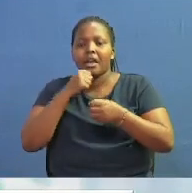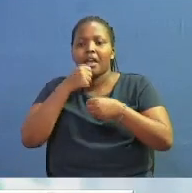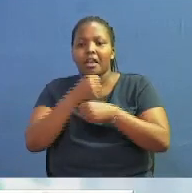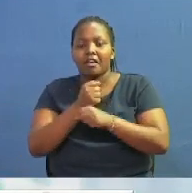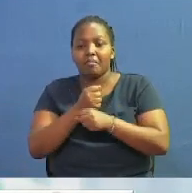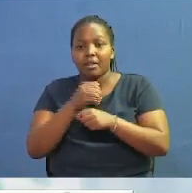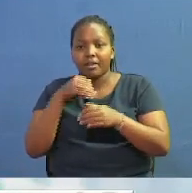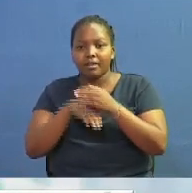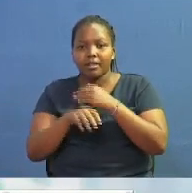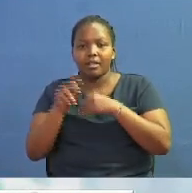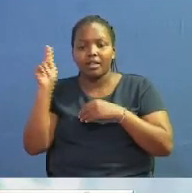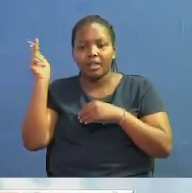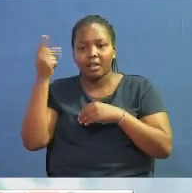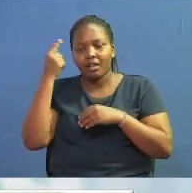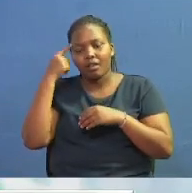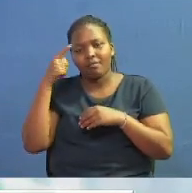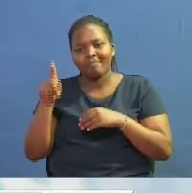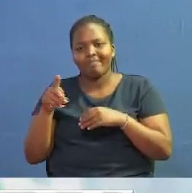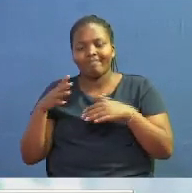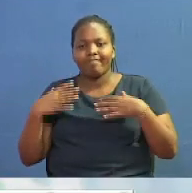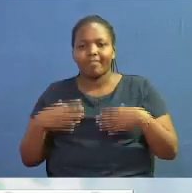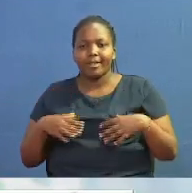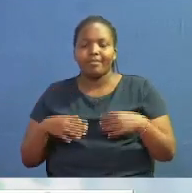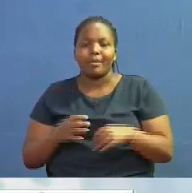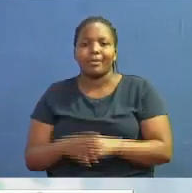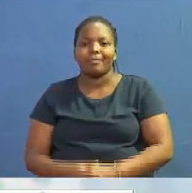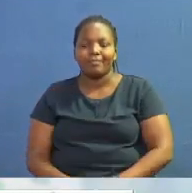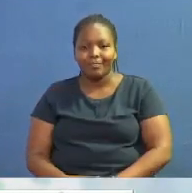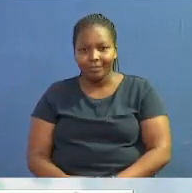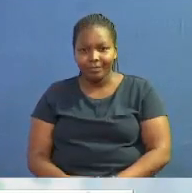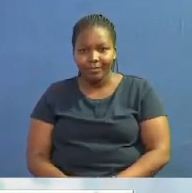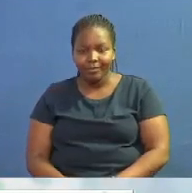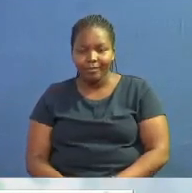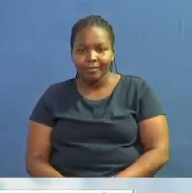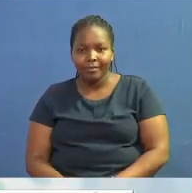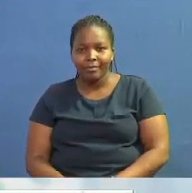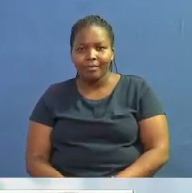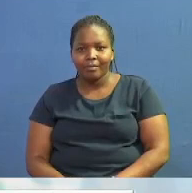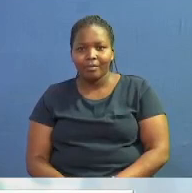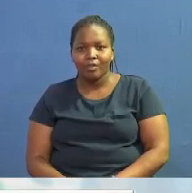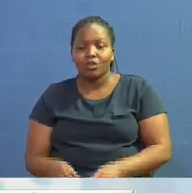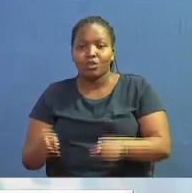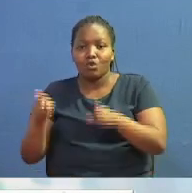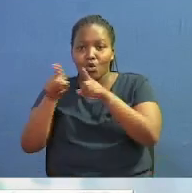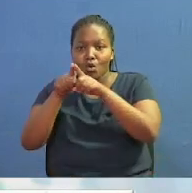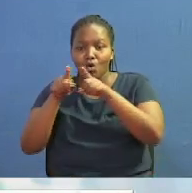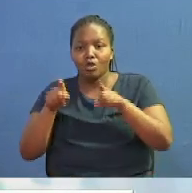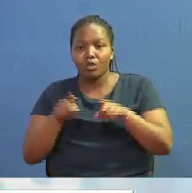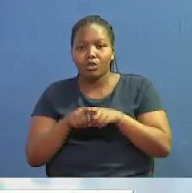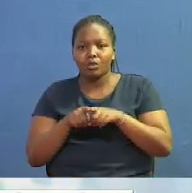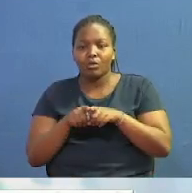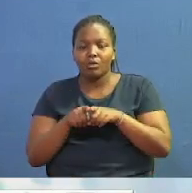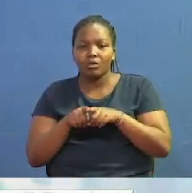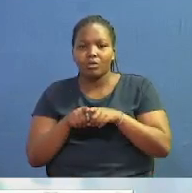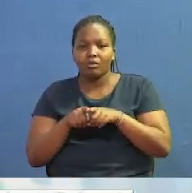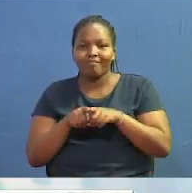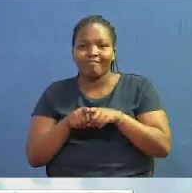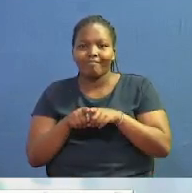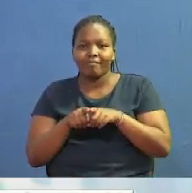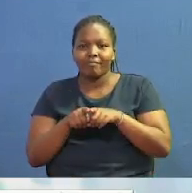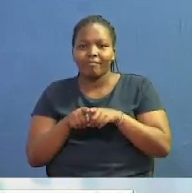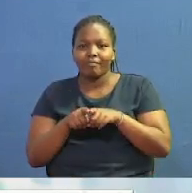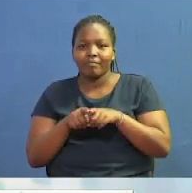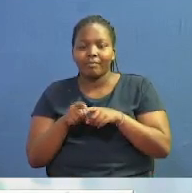terrain, for Kenyan people. And so we also have a wearable white cane or